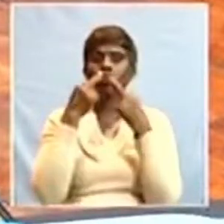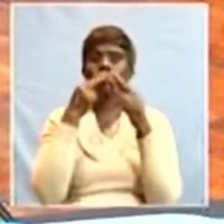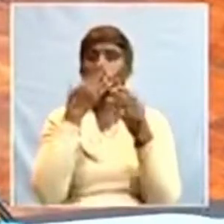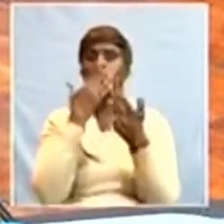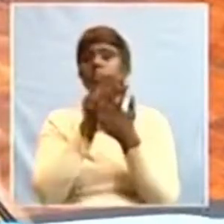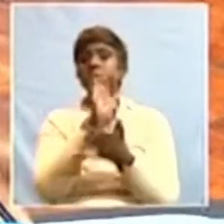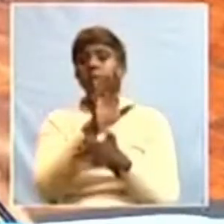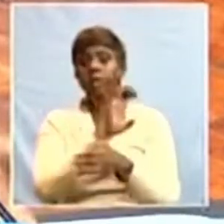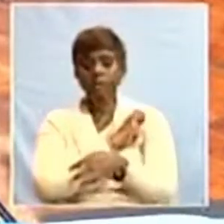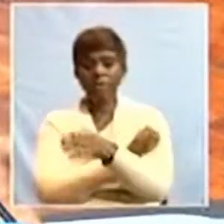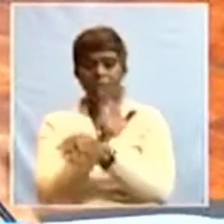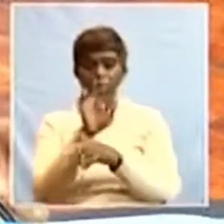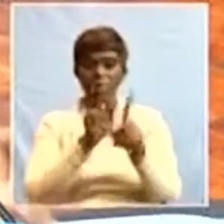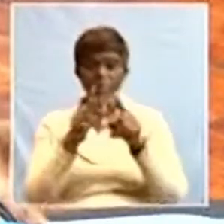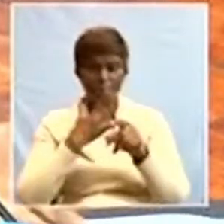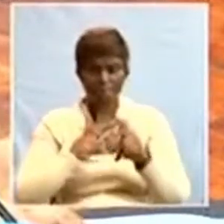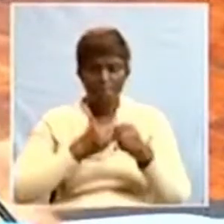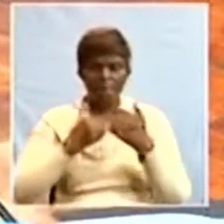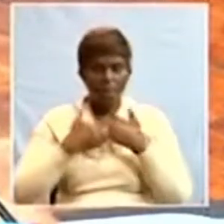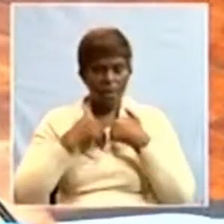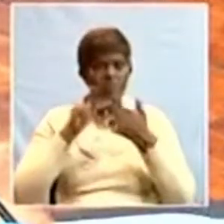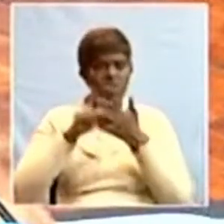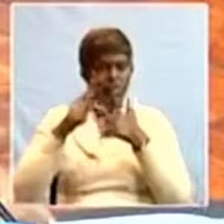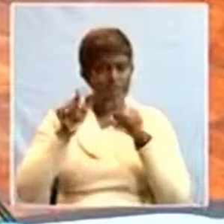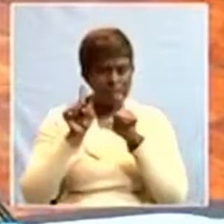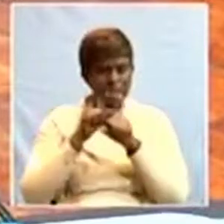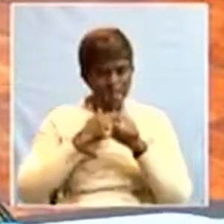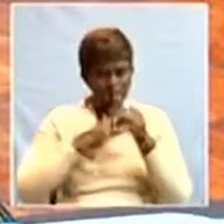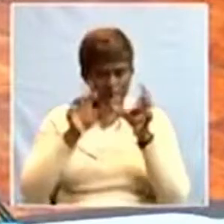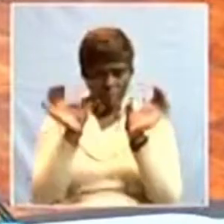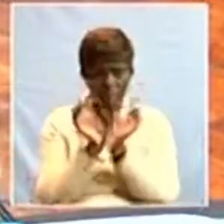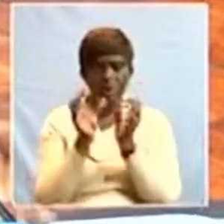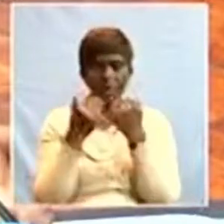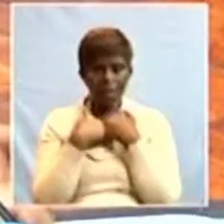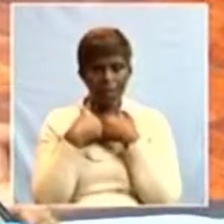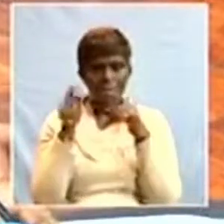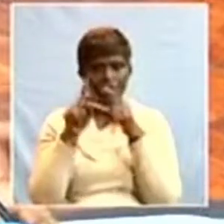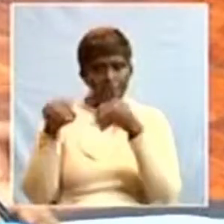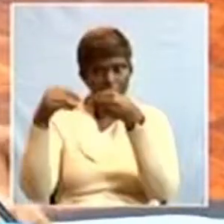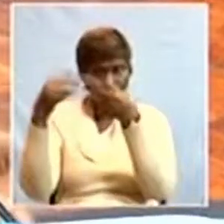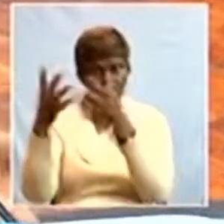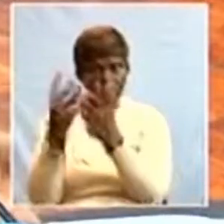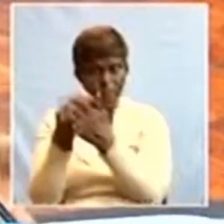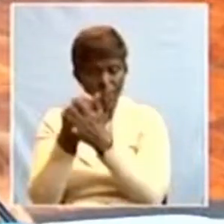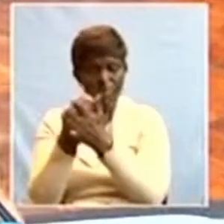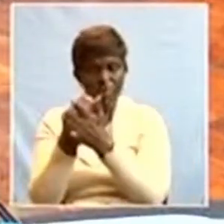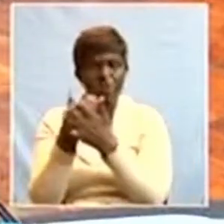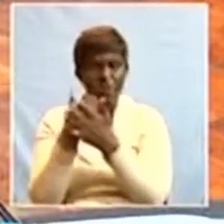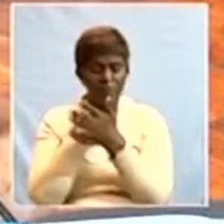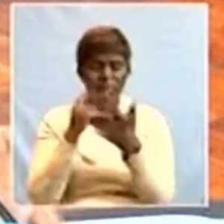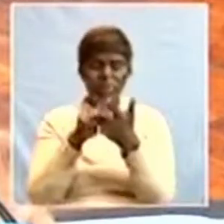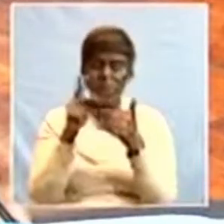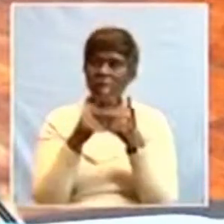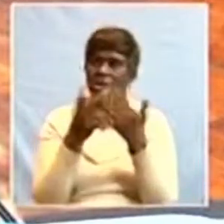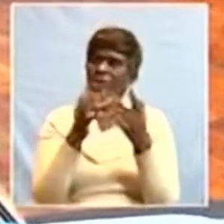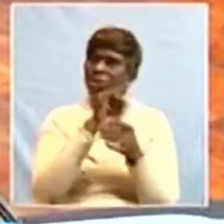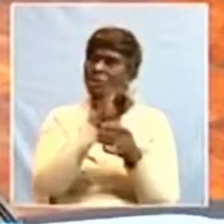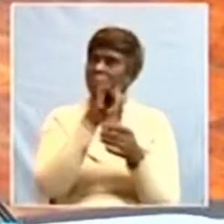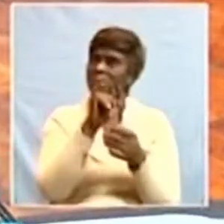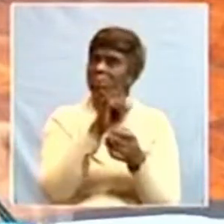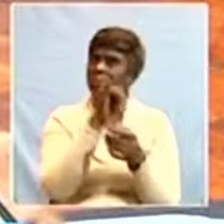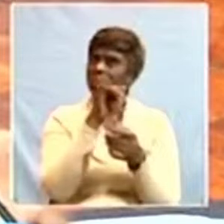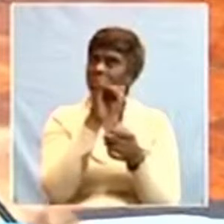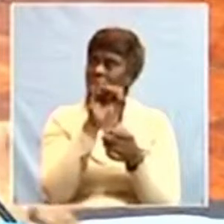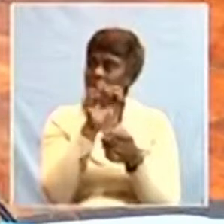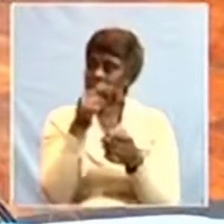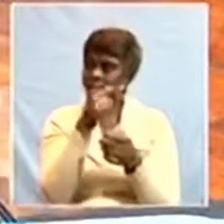empower your people. And like, because I have such programs in our constituents where people were given money. I think we have a program, one is it jewelry.